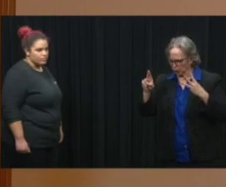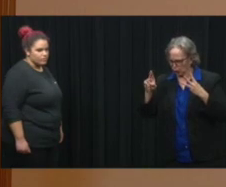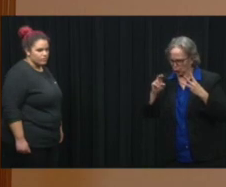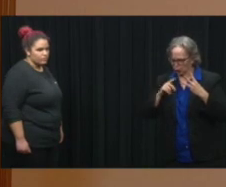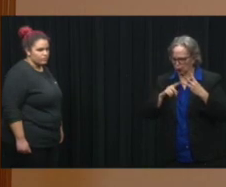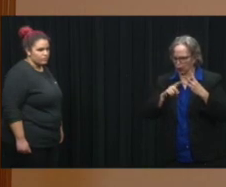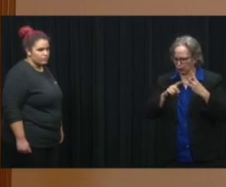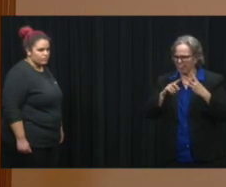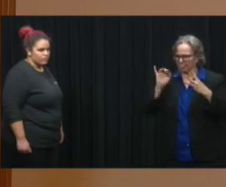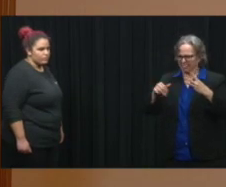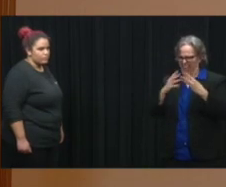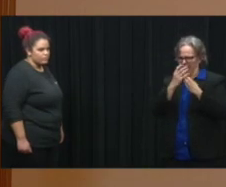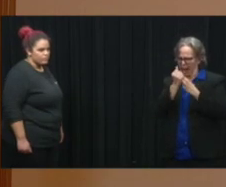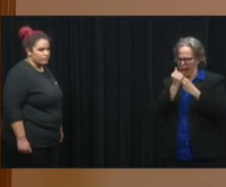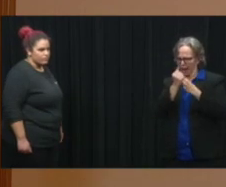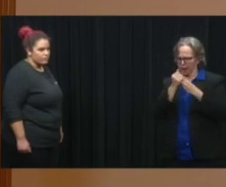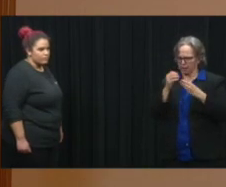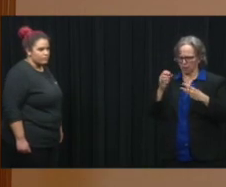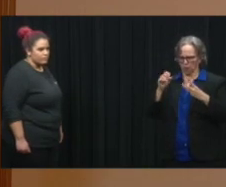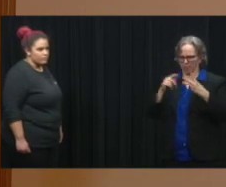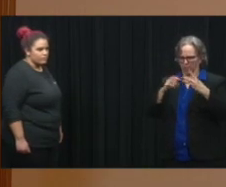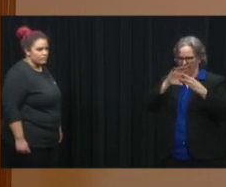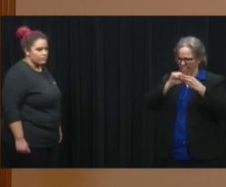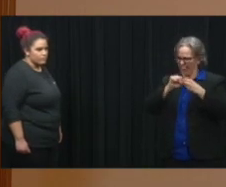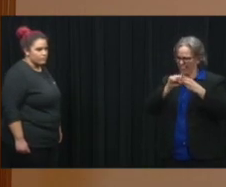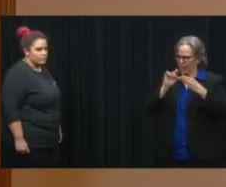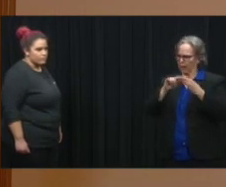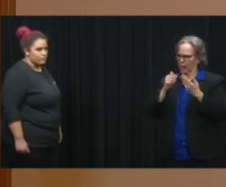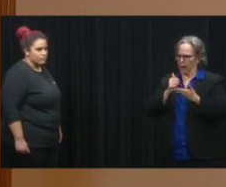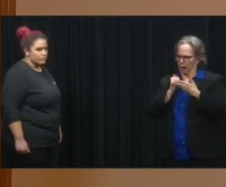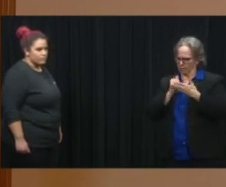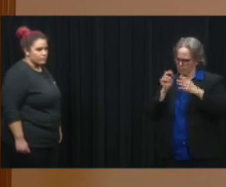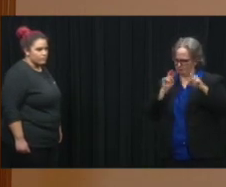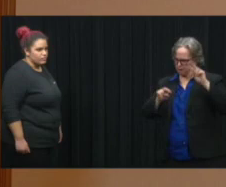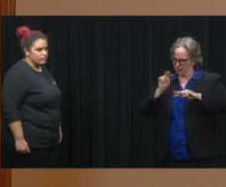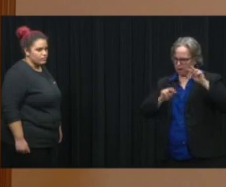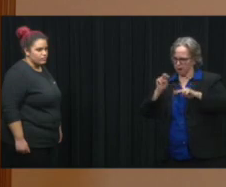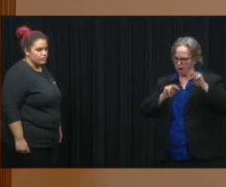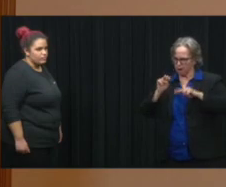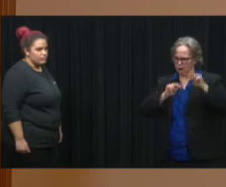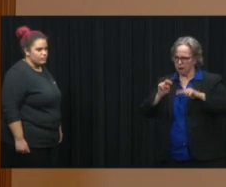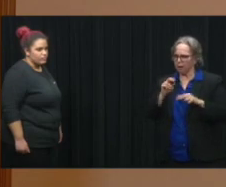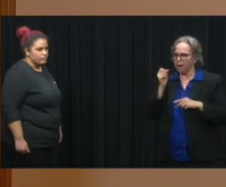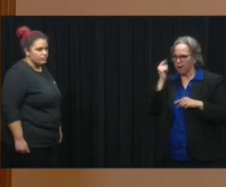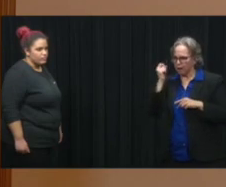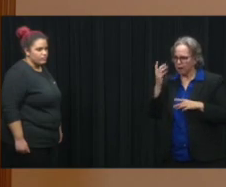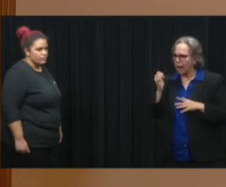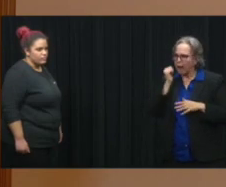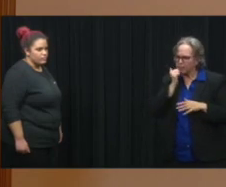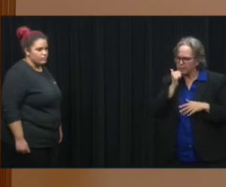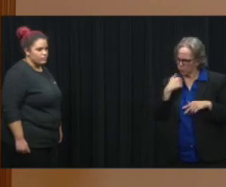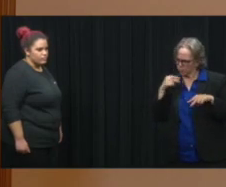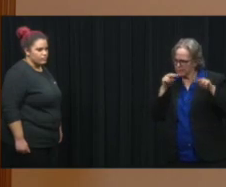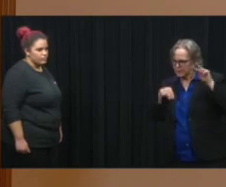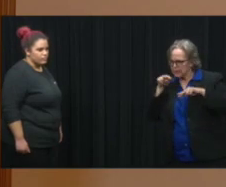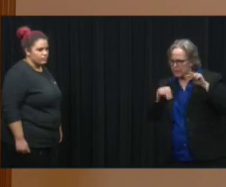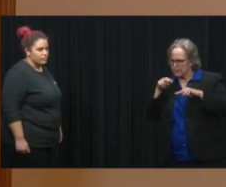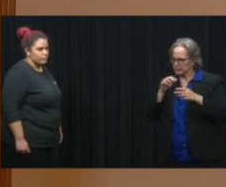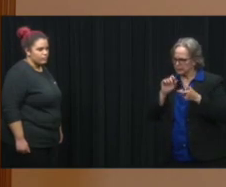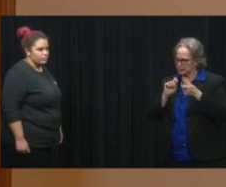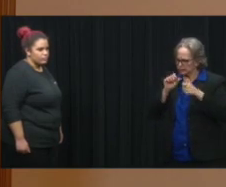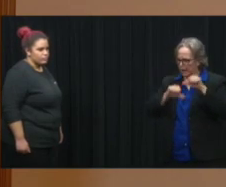seeing so far, again, remember, what we learn every day and the science changes, but the people who are now